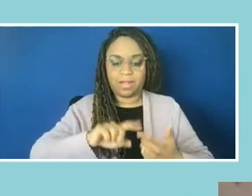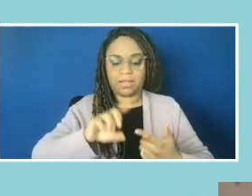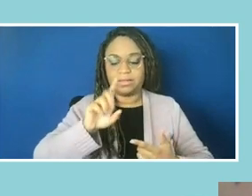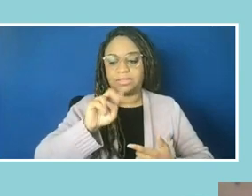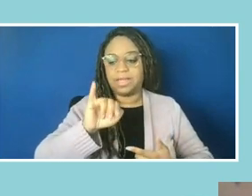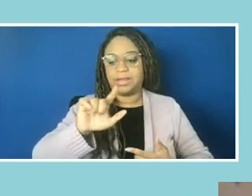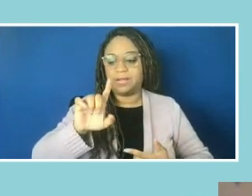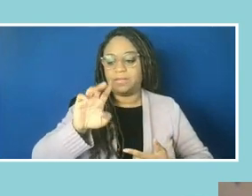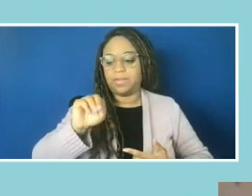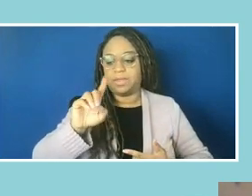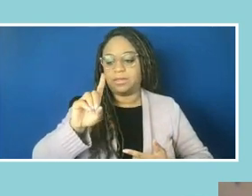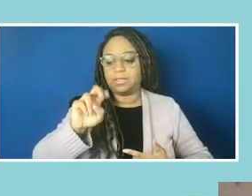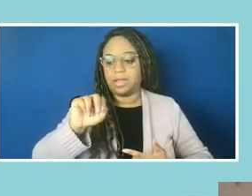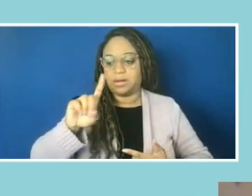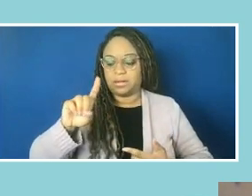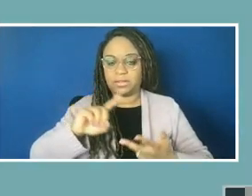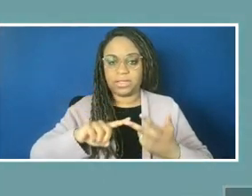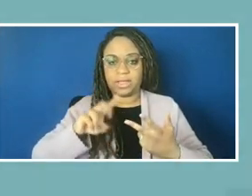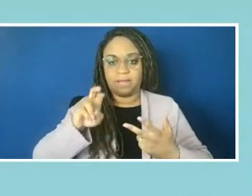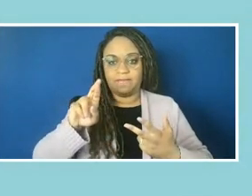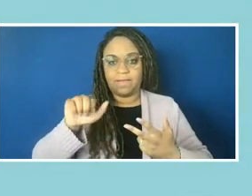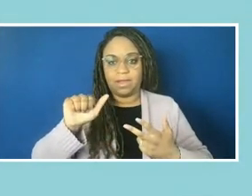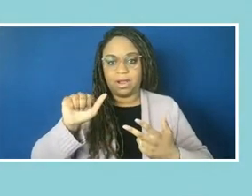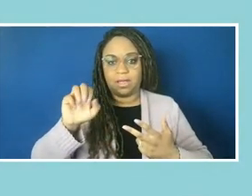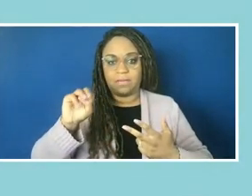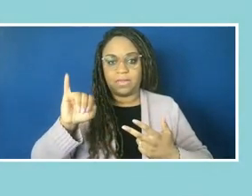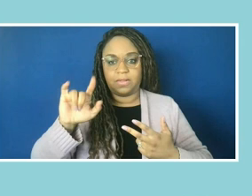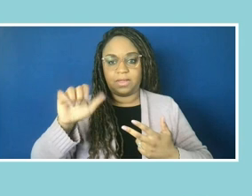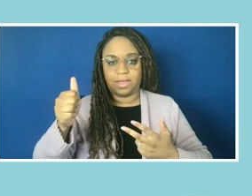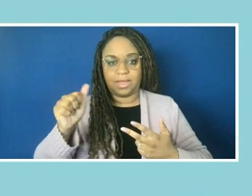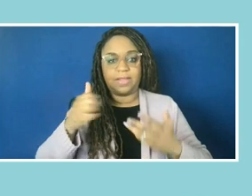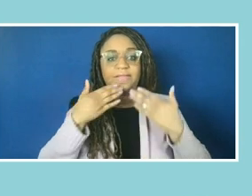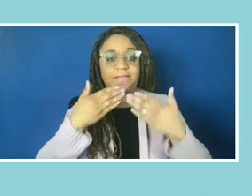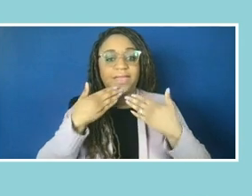Farmiga. Daryl, thank you for being here with us. And